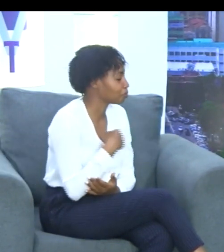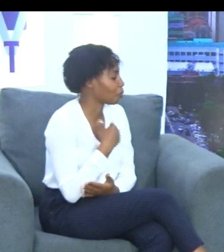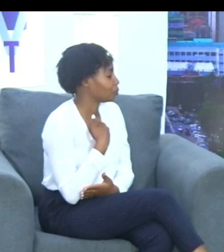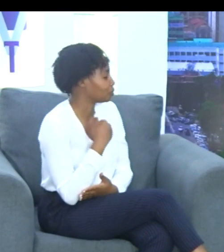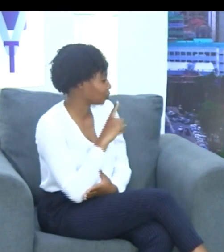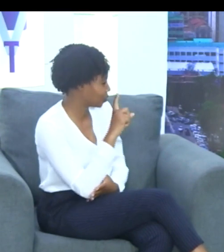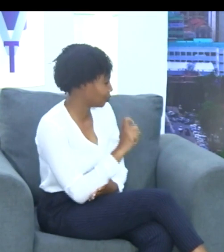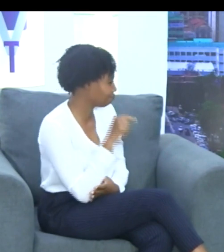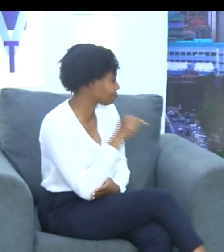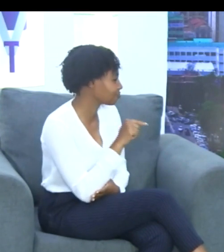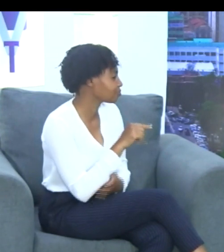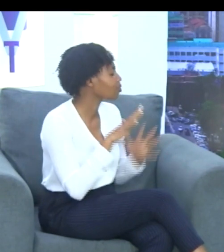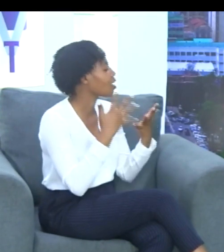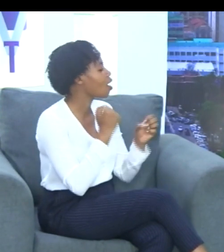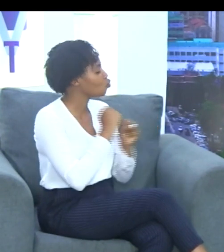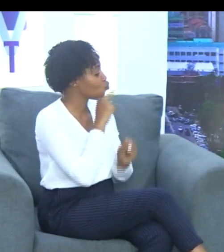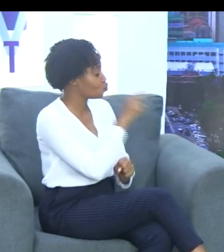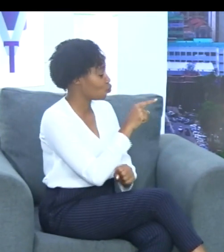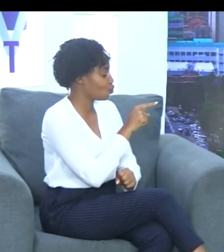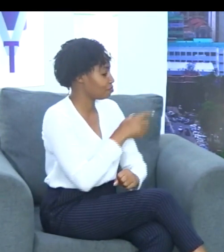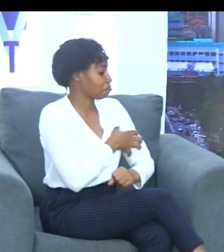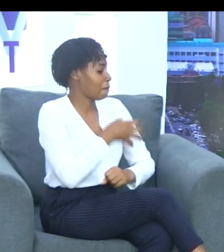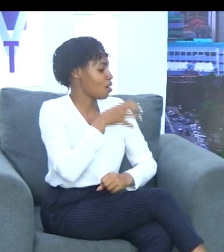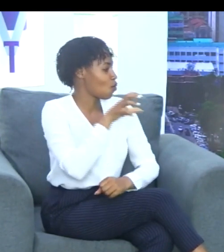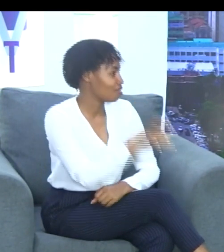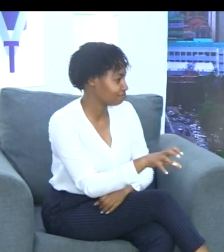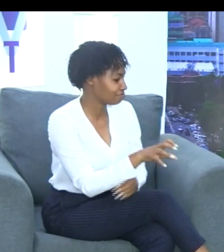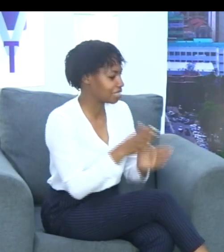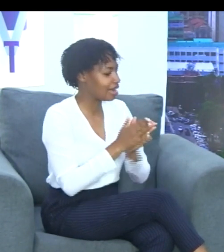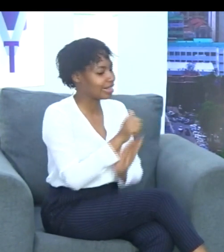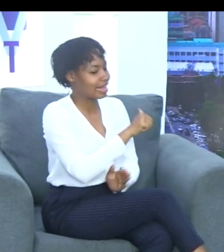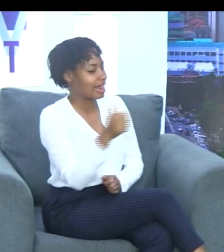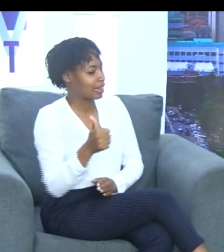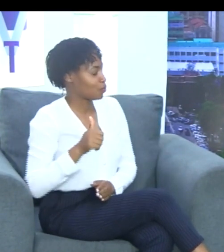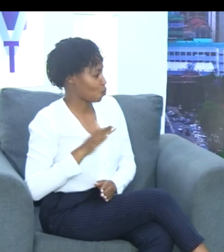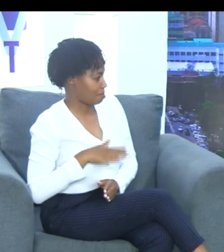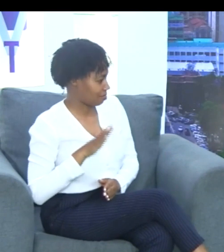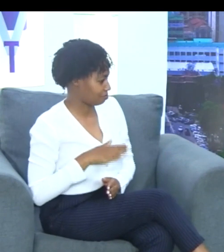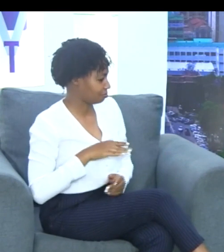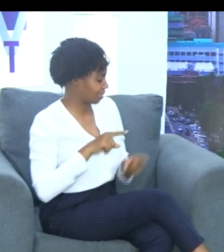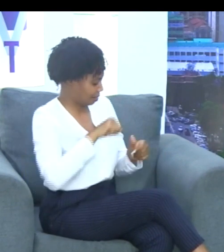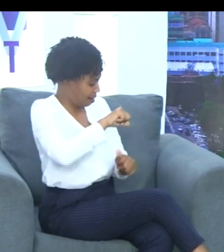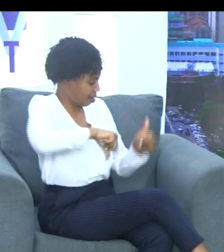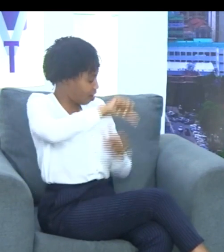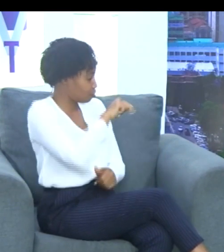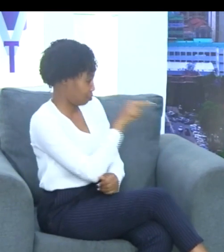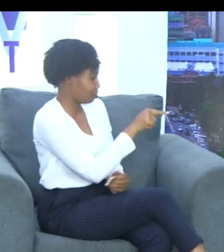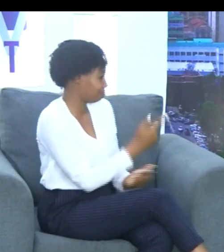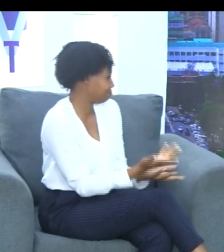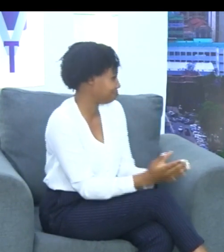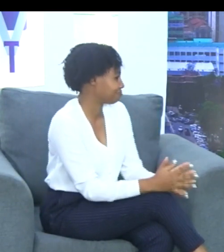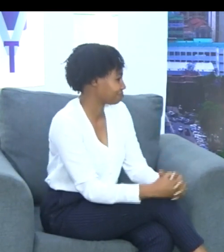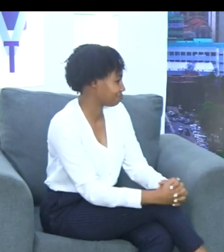Oh, that is nice. Also, I would want to question you. How are you empowering other